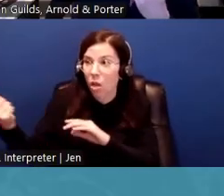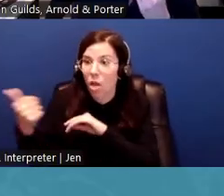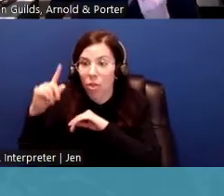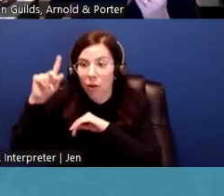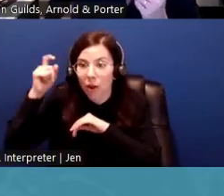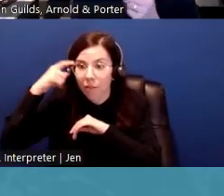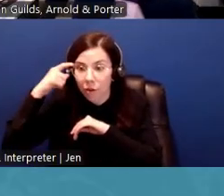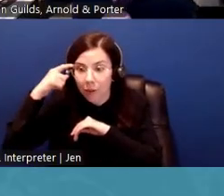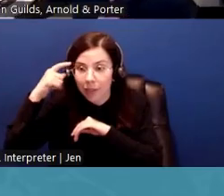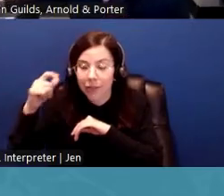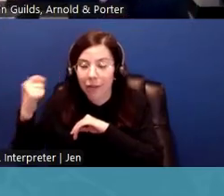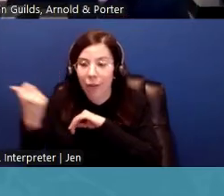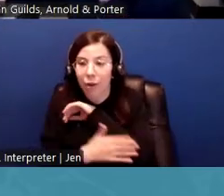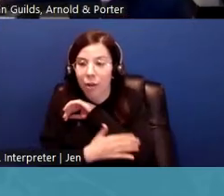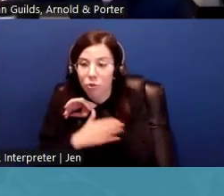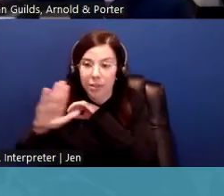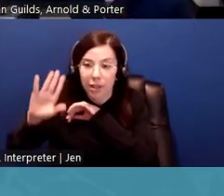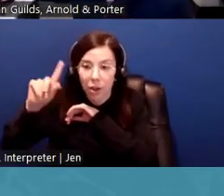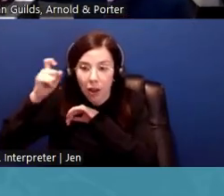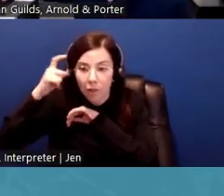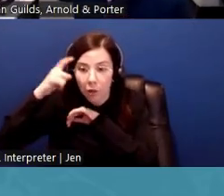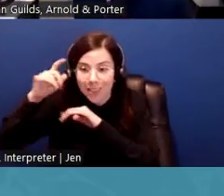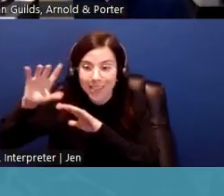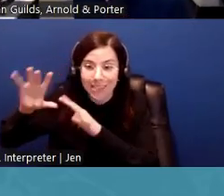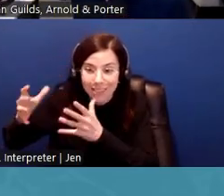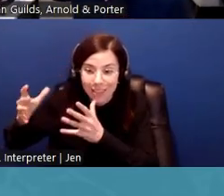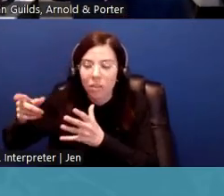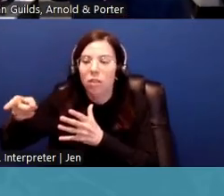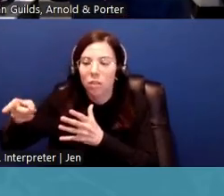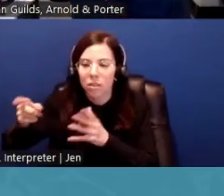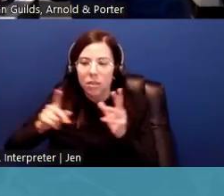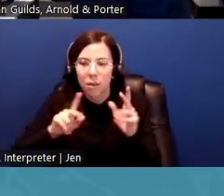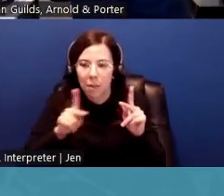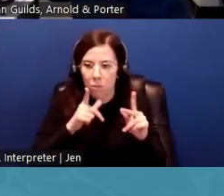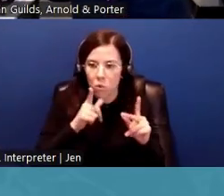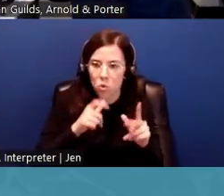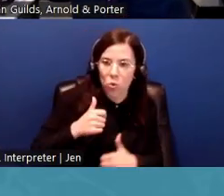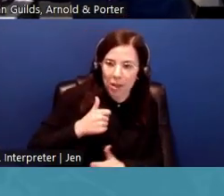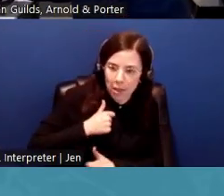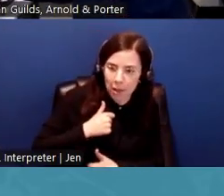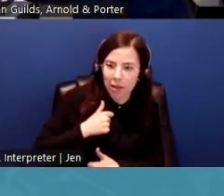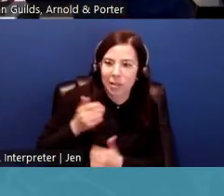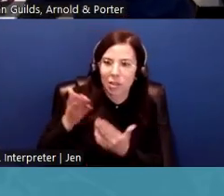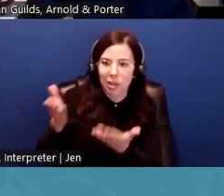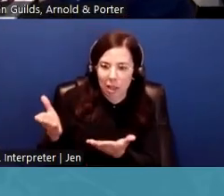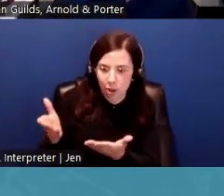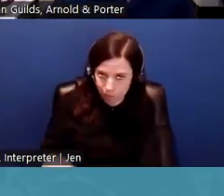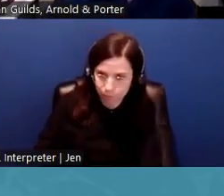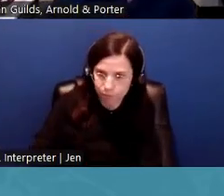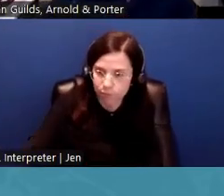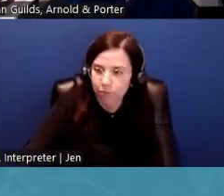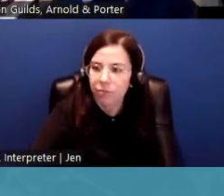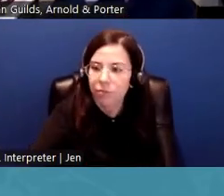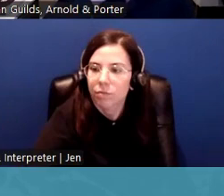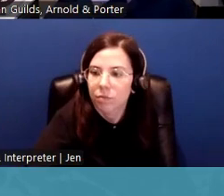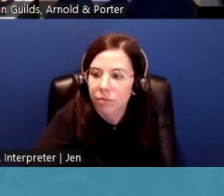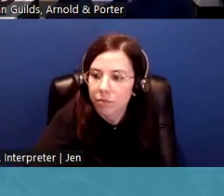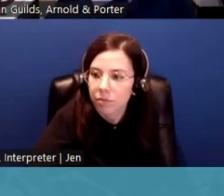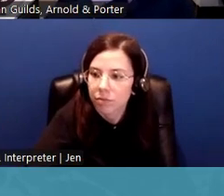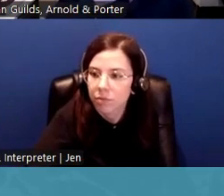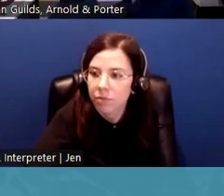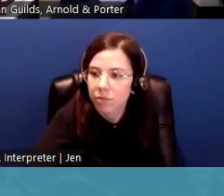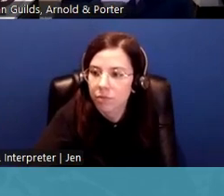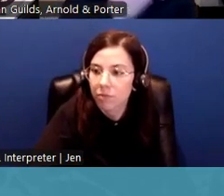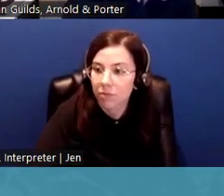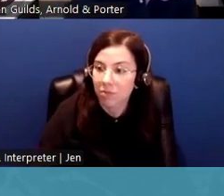foreign entities, are going to be the military folks that are in the theater. So as a civilian, straight